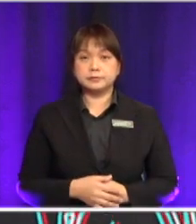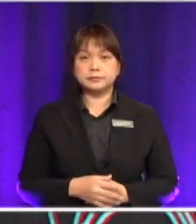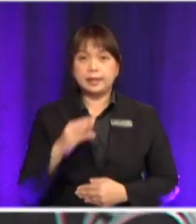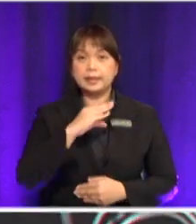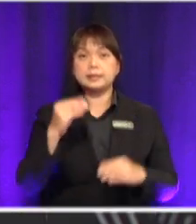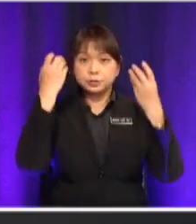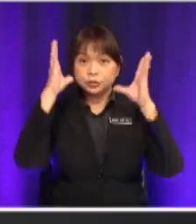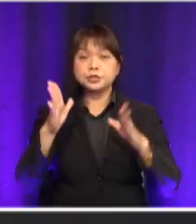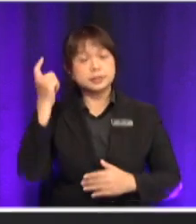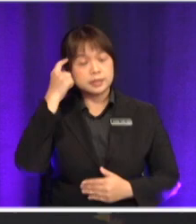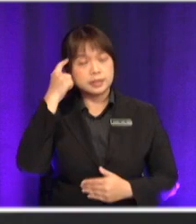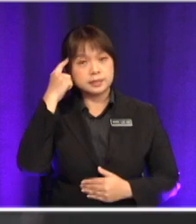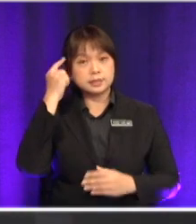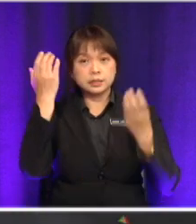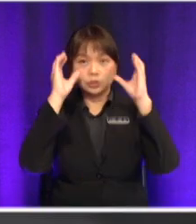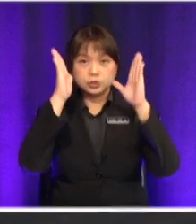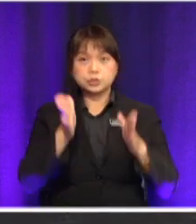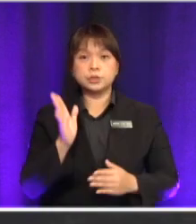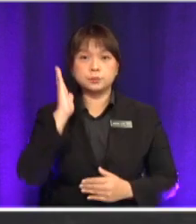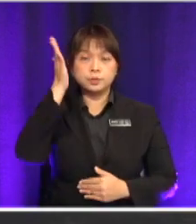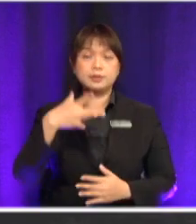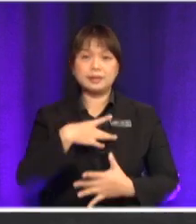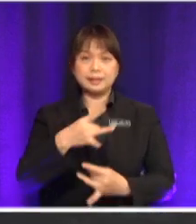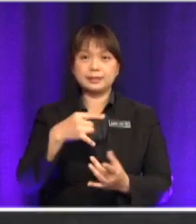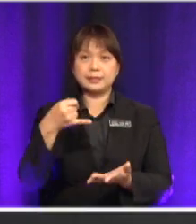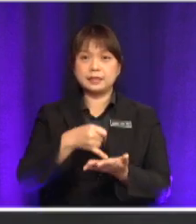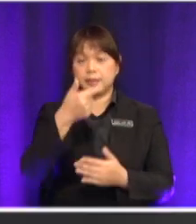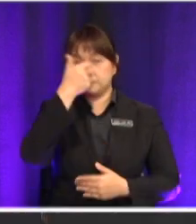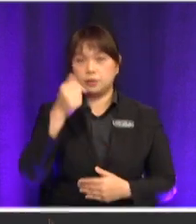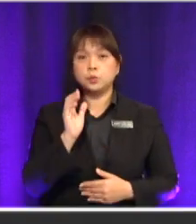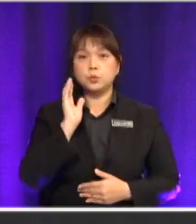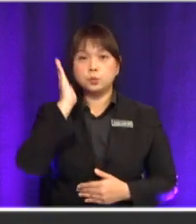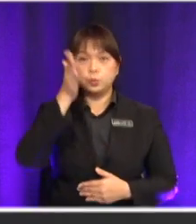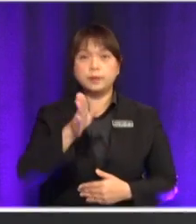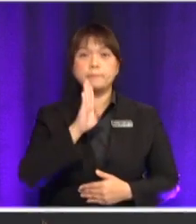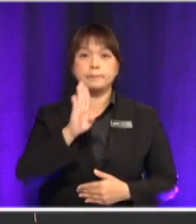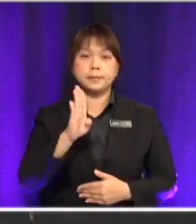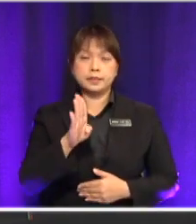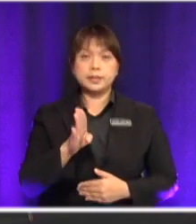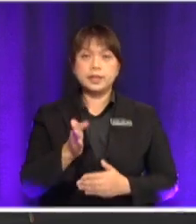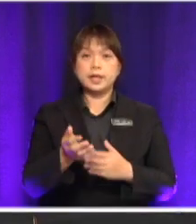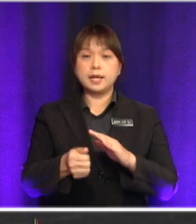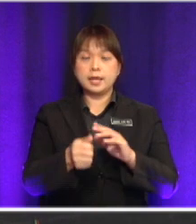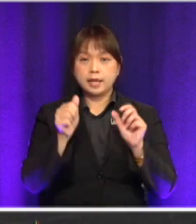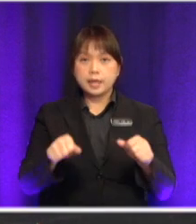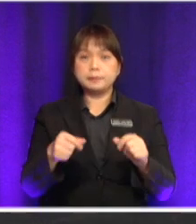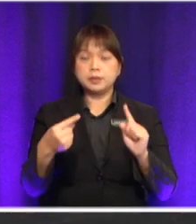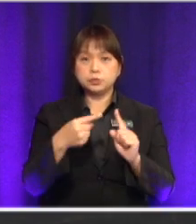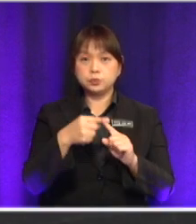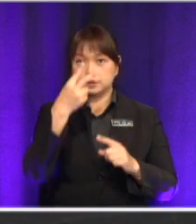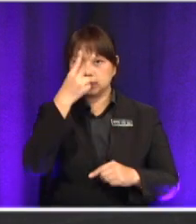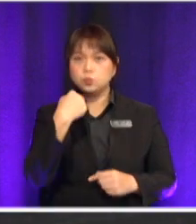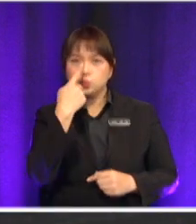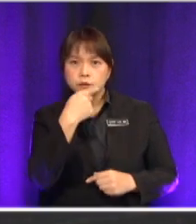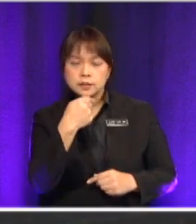it because we will be able to spot pupils who like to sneak out of the classrooms just